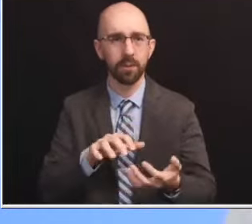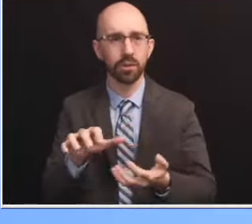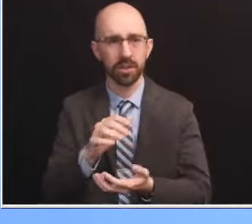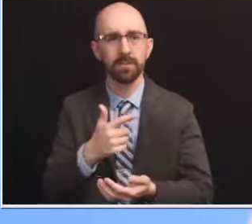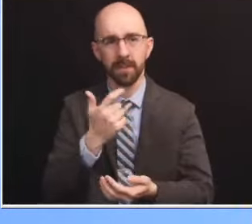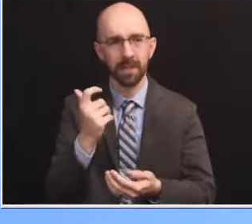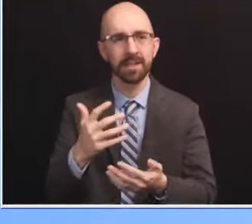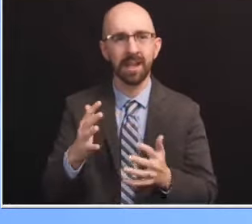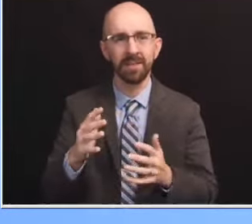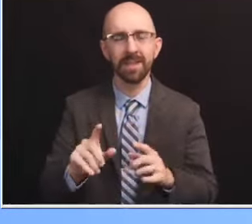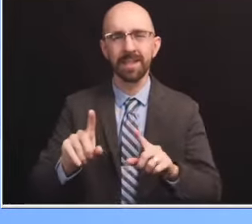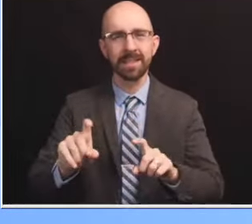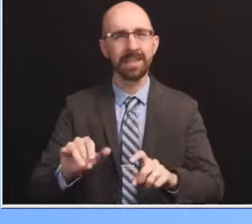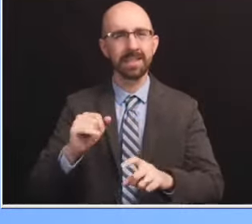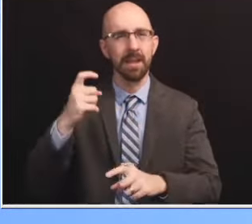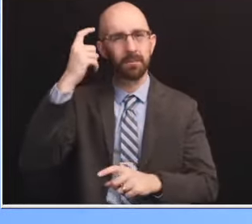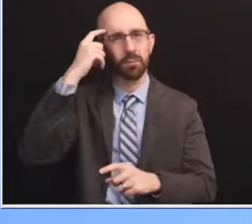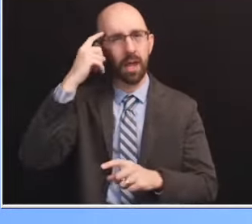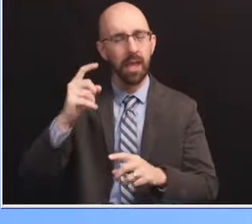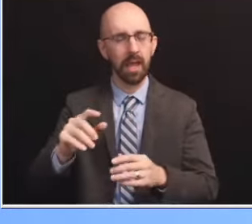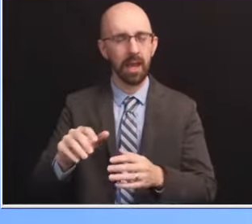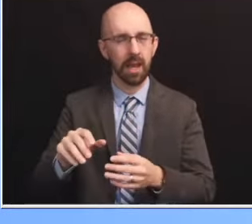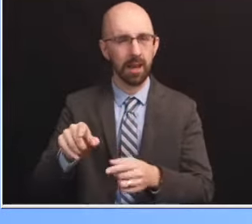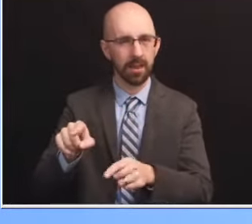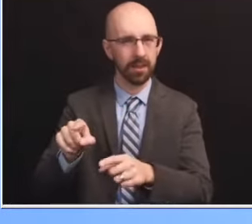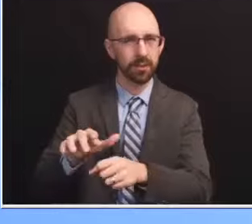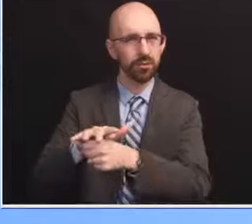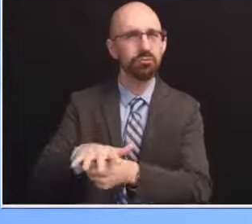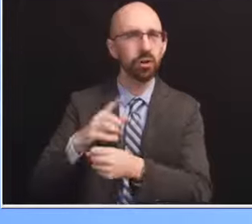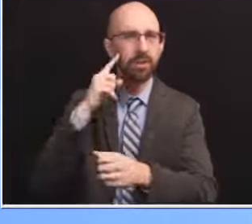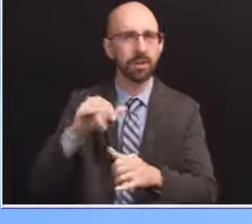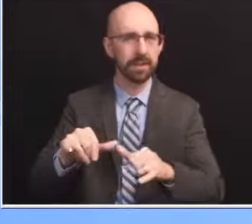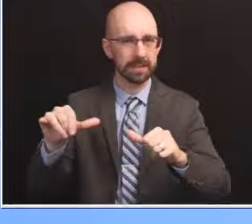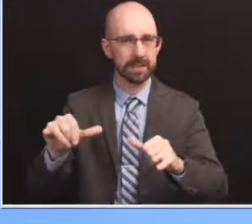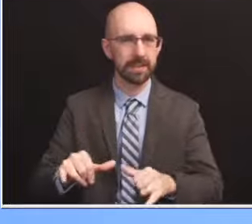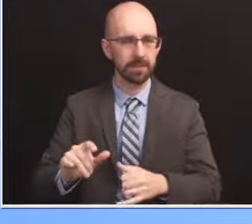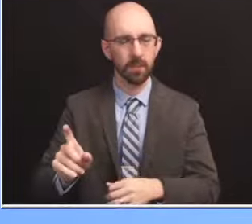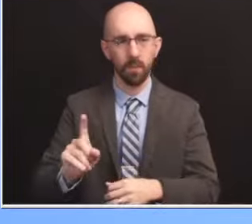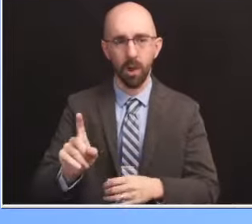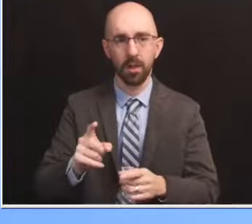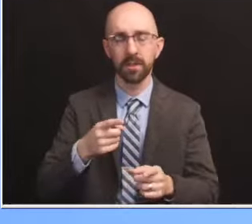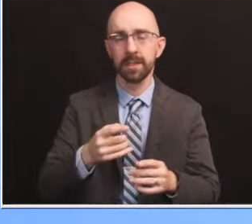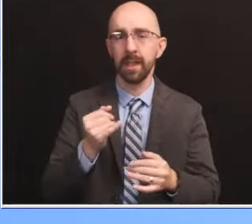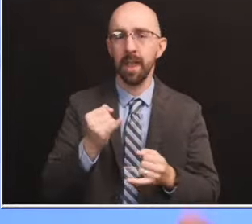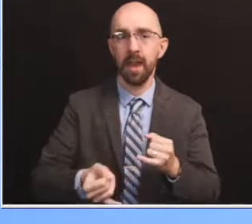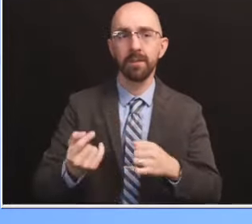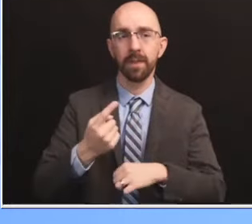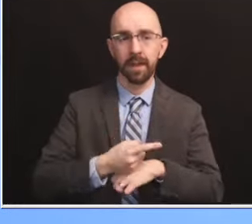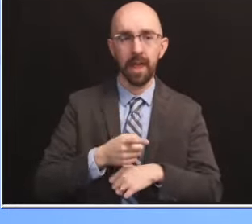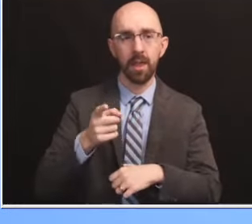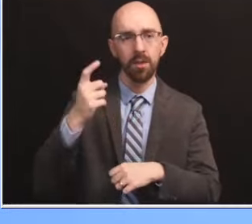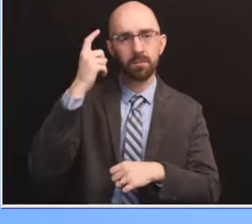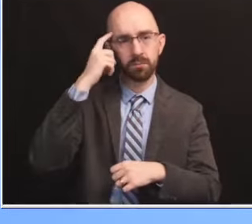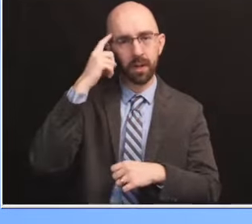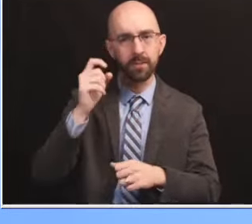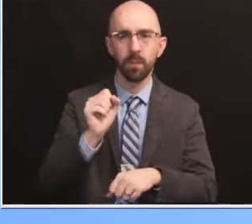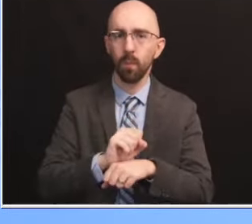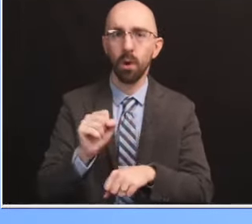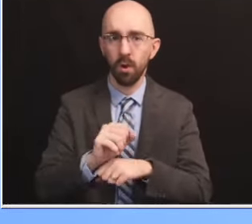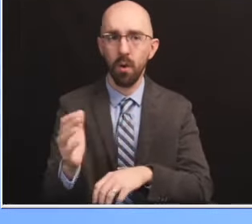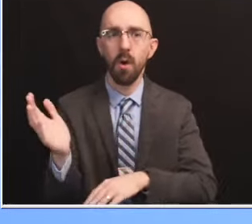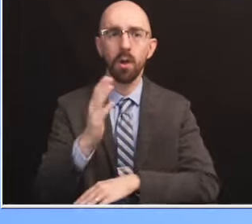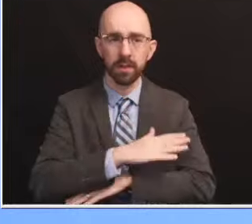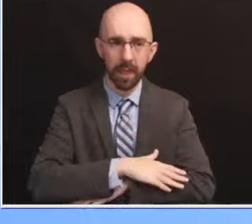kind of testing that brain out, right? It's like a stressor to the system. Whereas kind of end of the day, your brain's been working all day. There's probably more